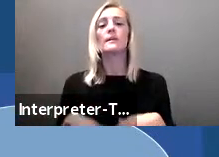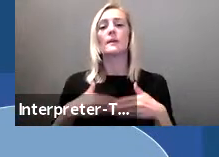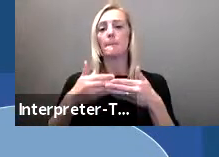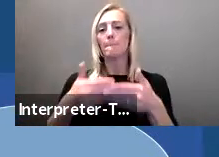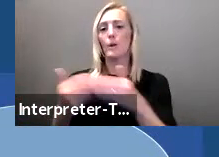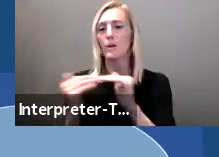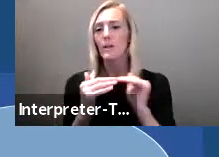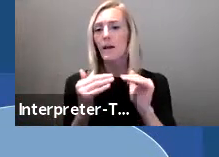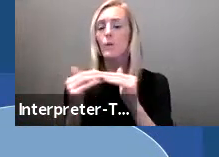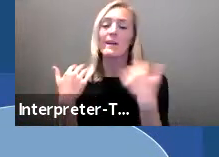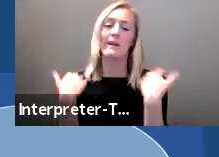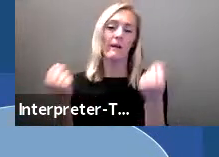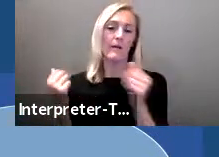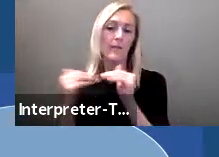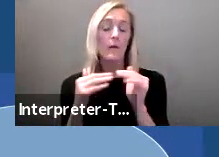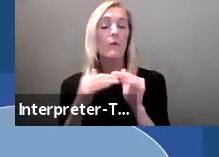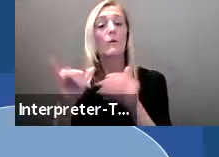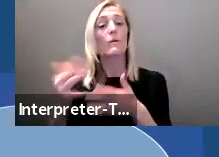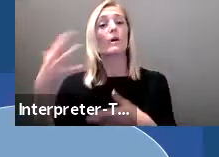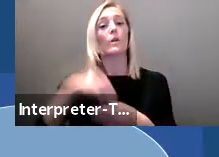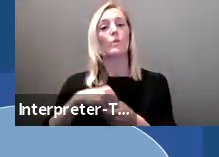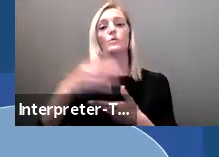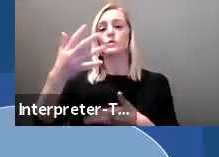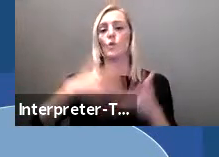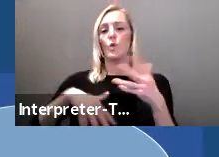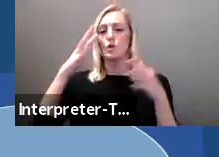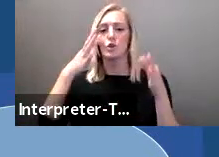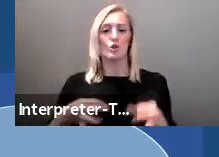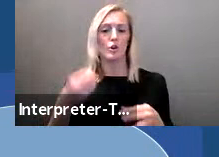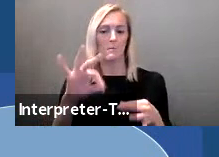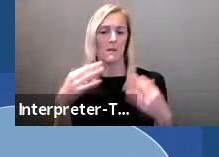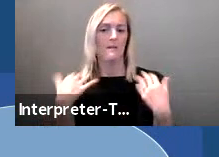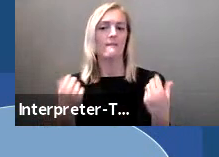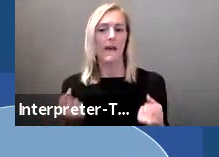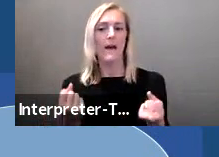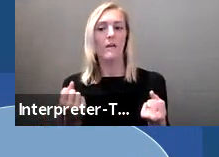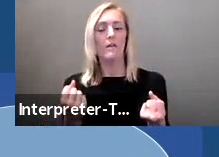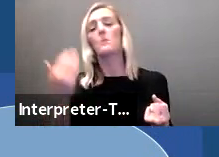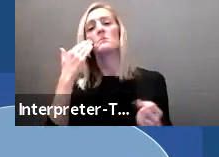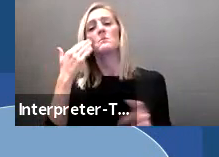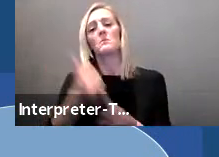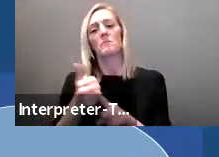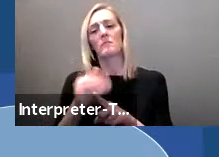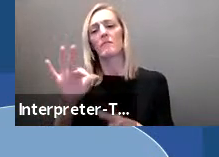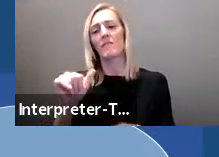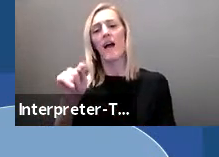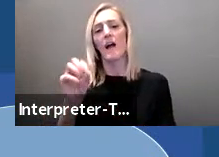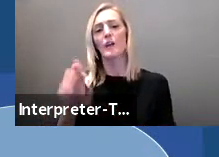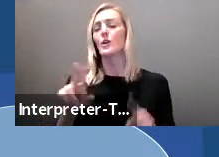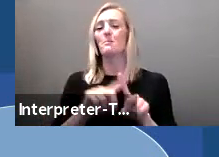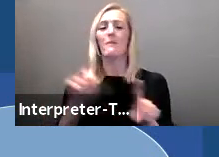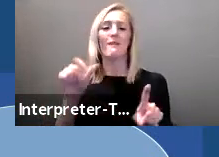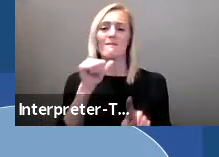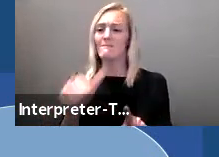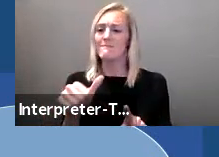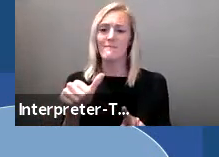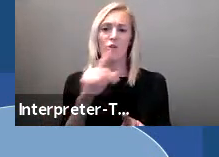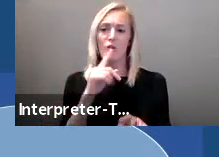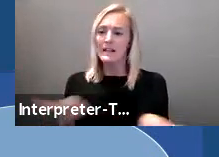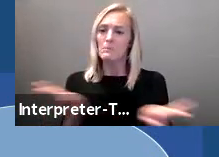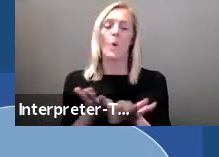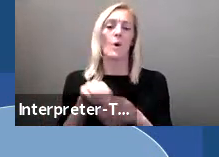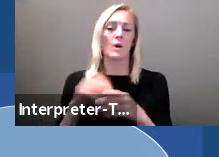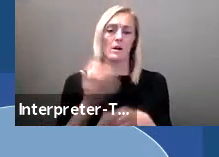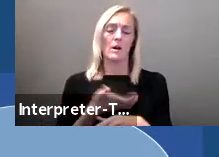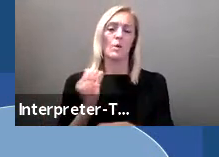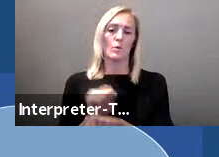health equity. It also includes the social determinants of health because we understand that they are a factor, but we just don't see them as evident in our work. And then we also